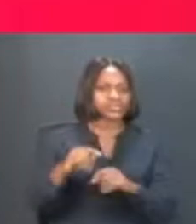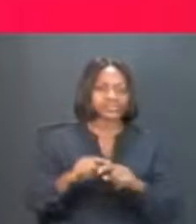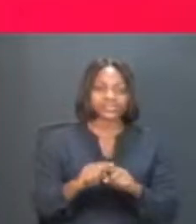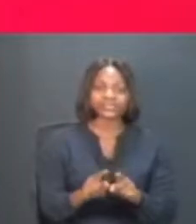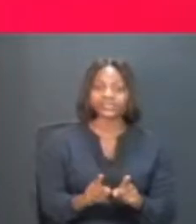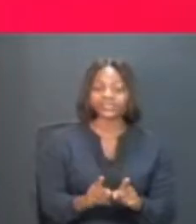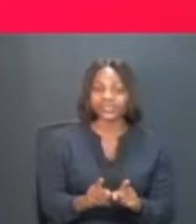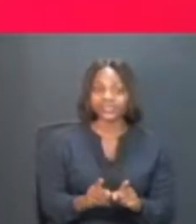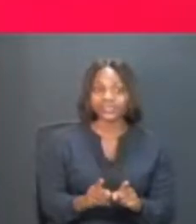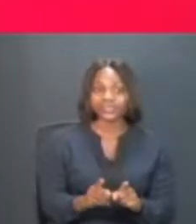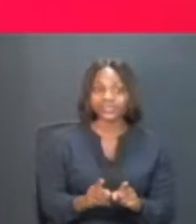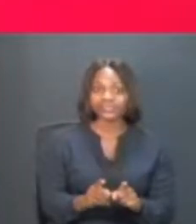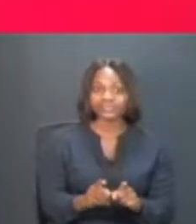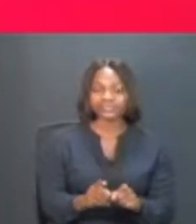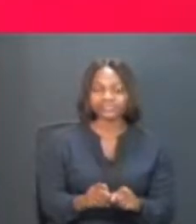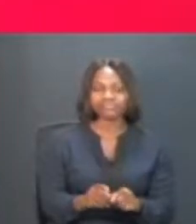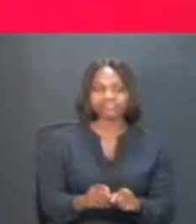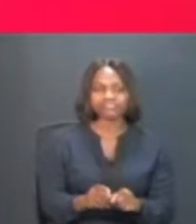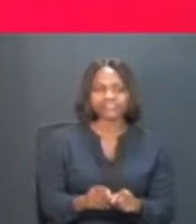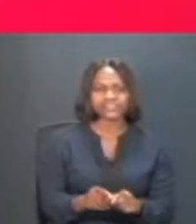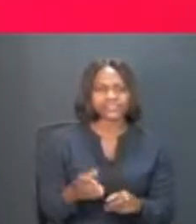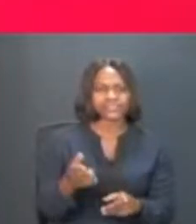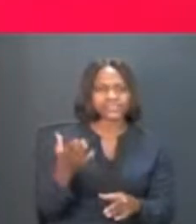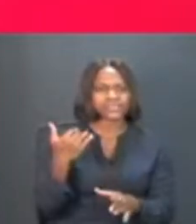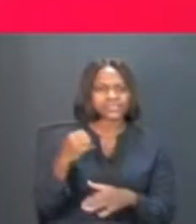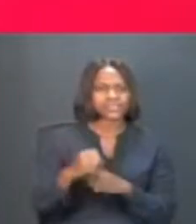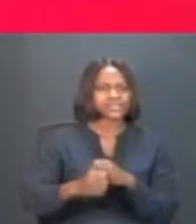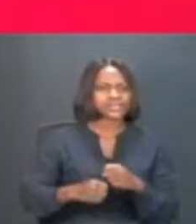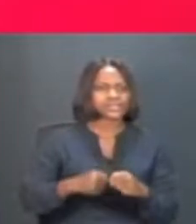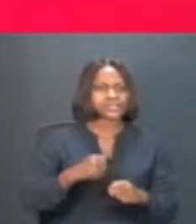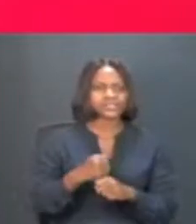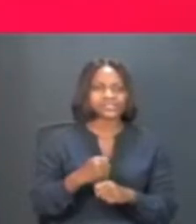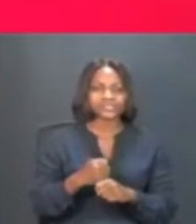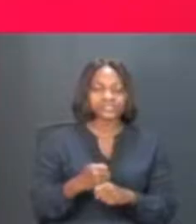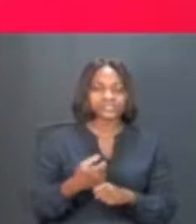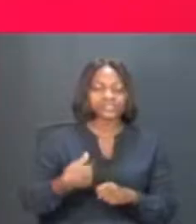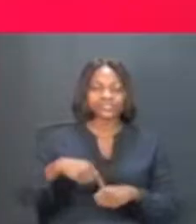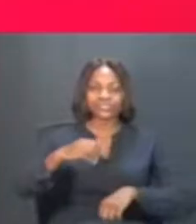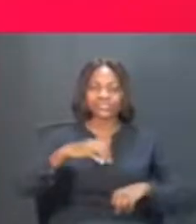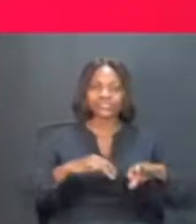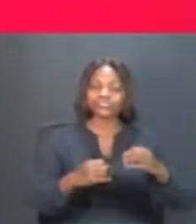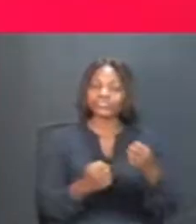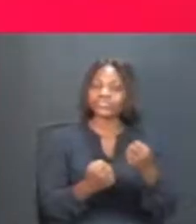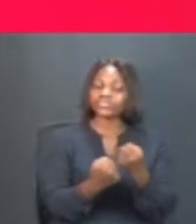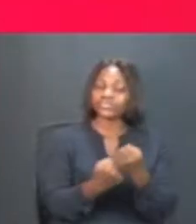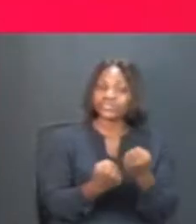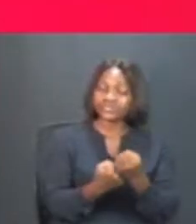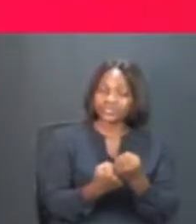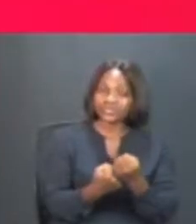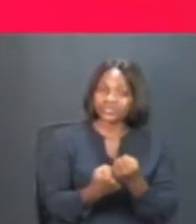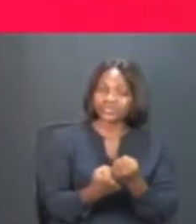even last year agreed to contribute to support the,